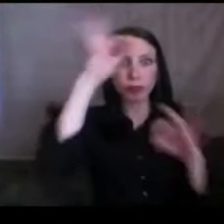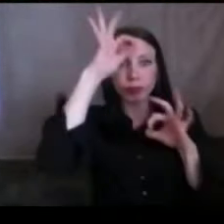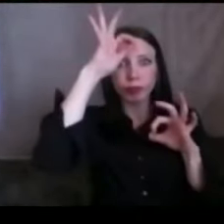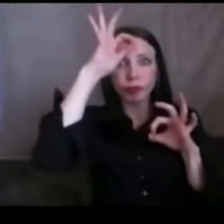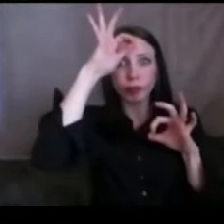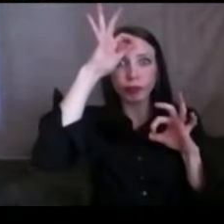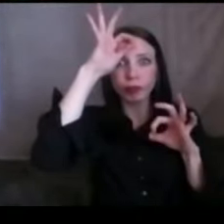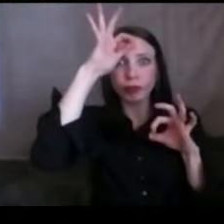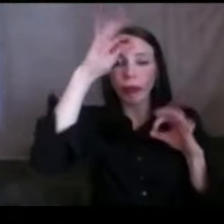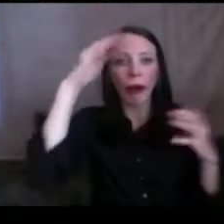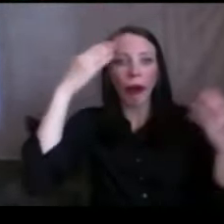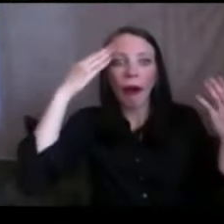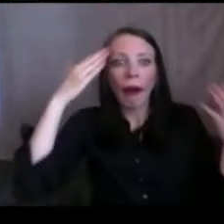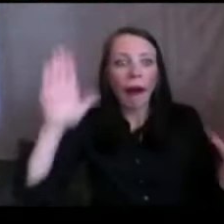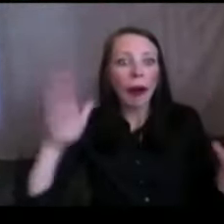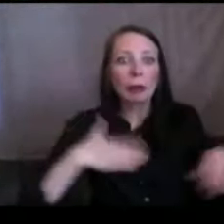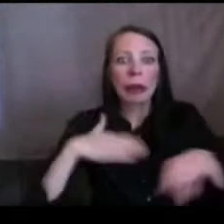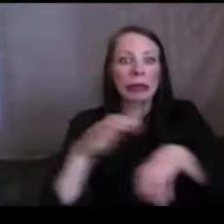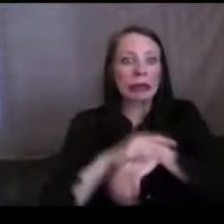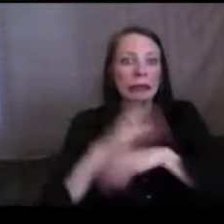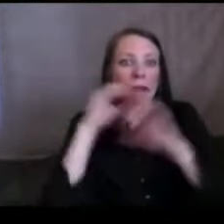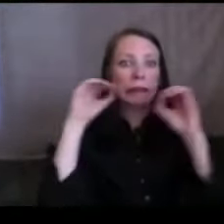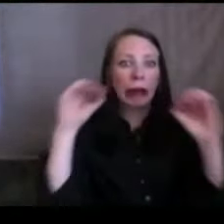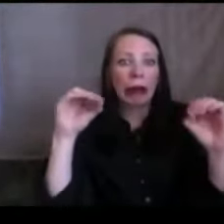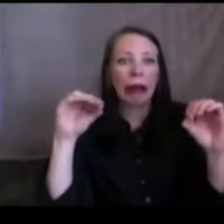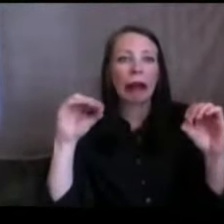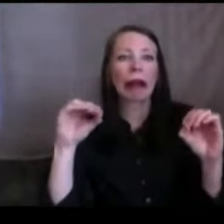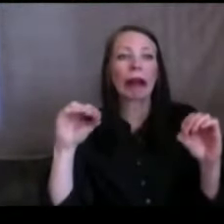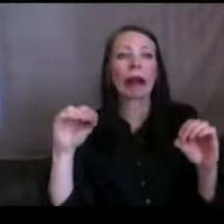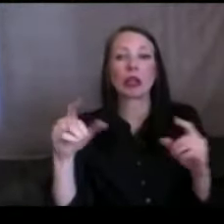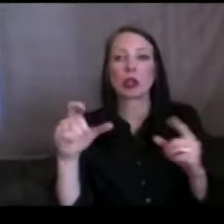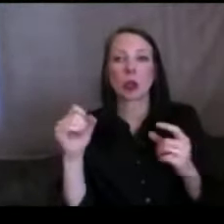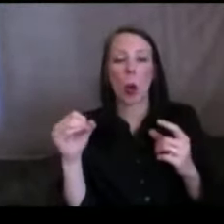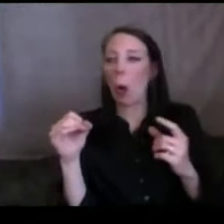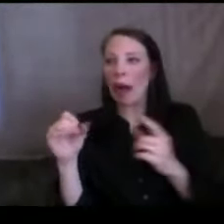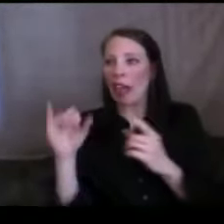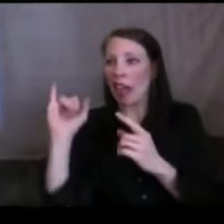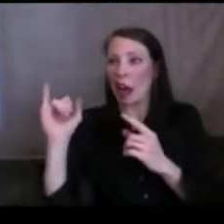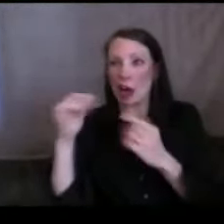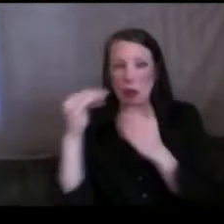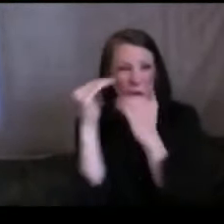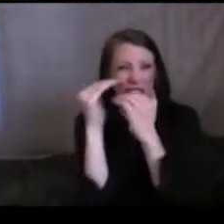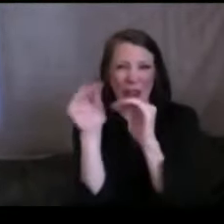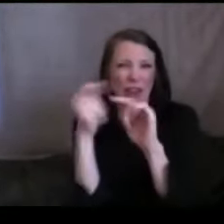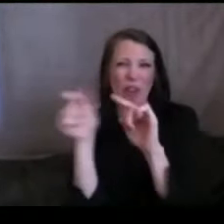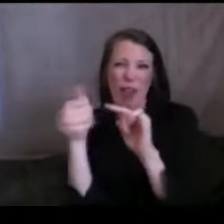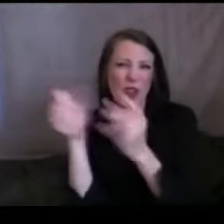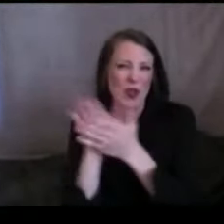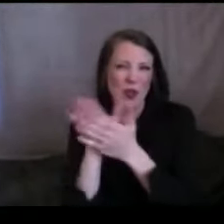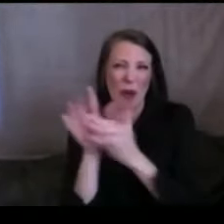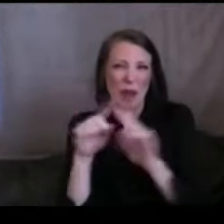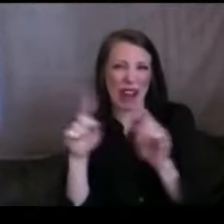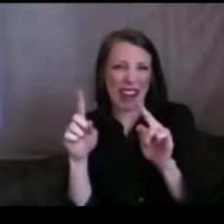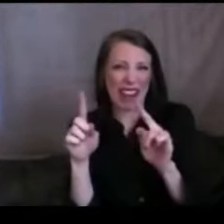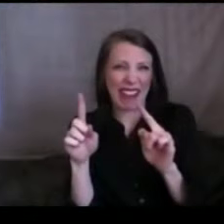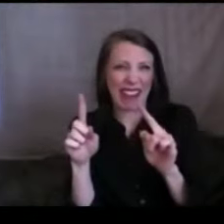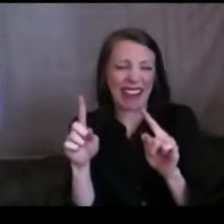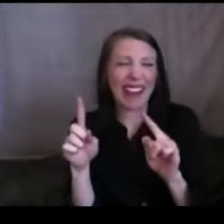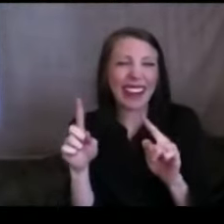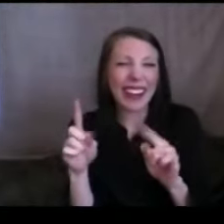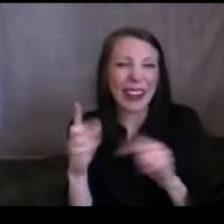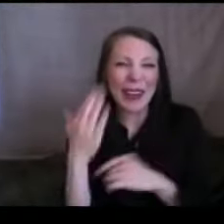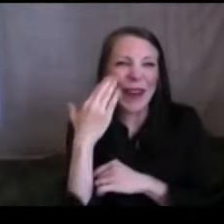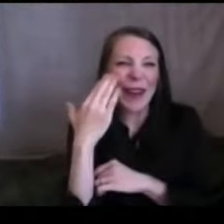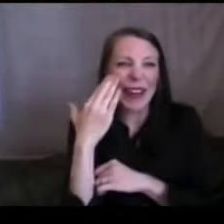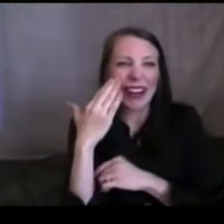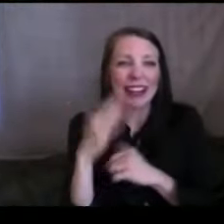little English when I'm in school in my country, but just a limit, because at that time we have a communist,